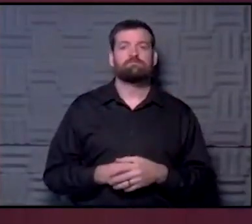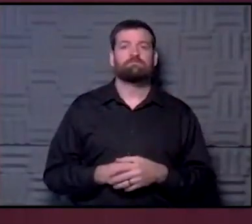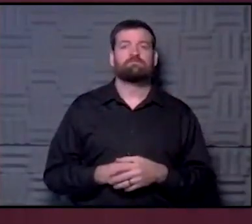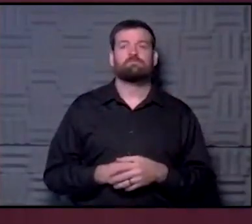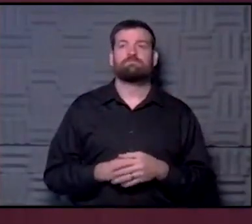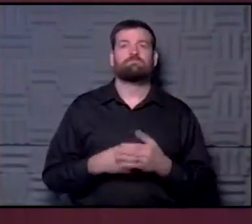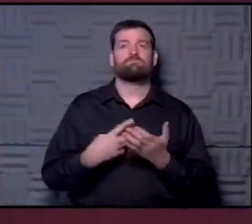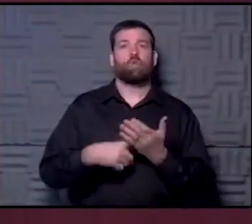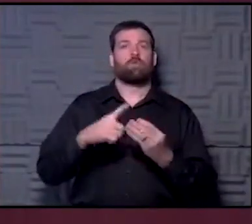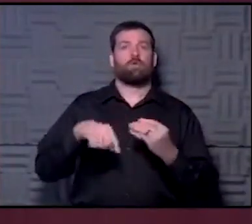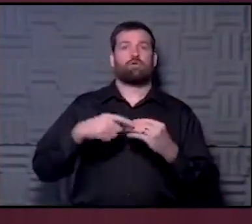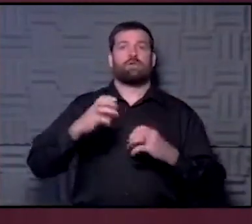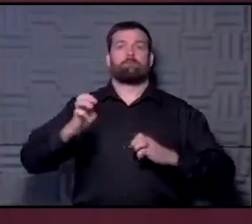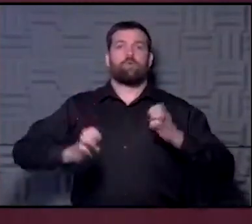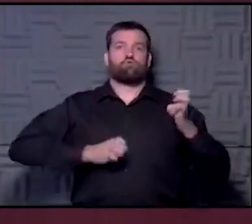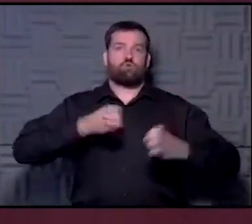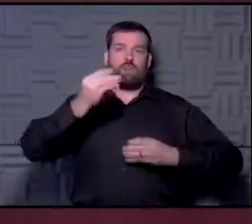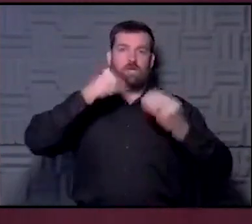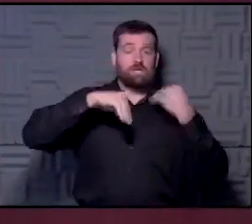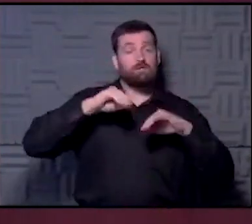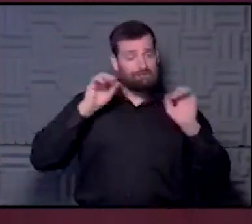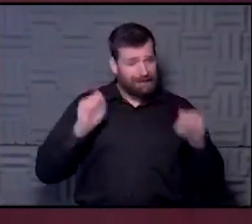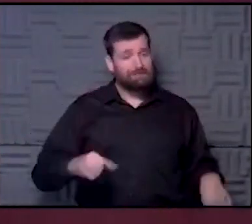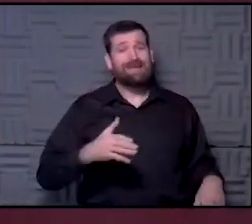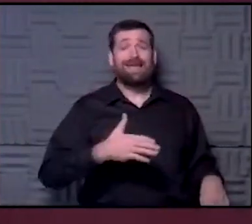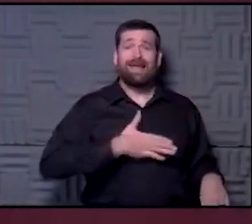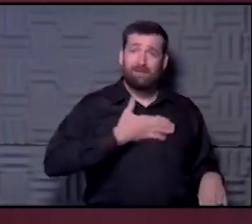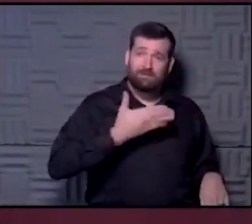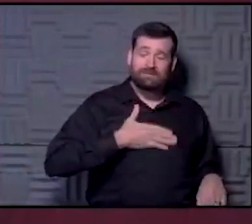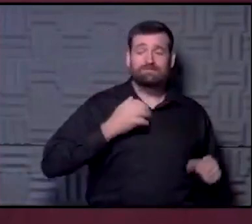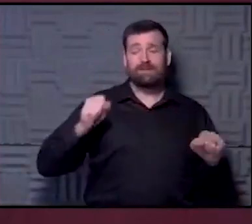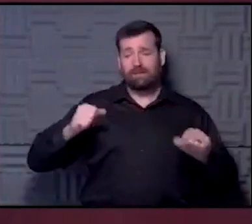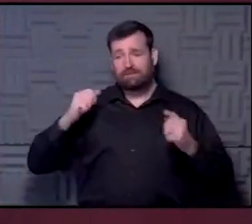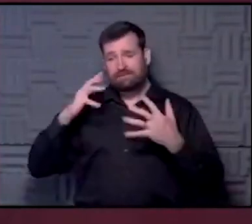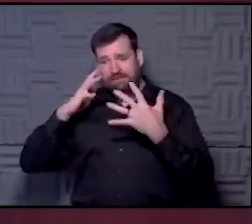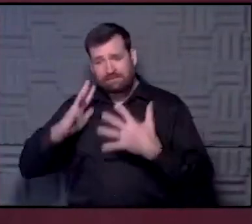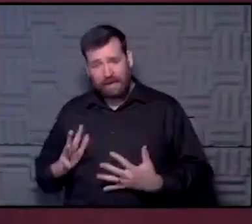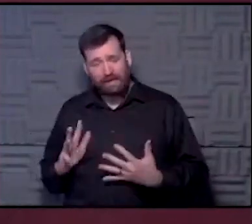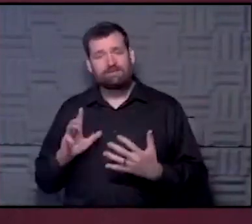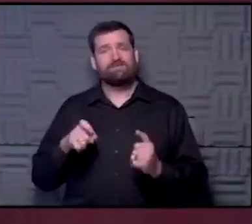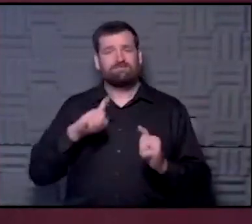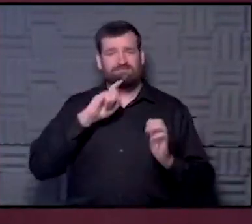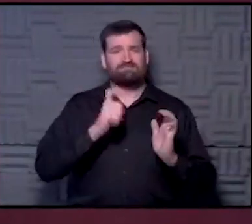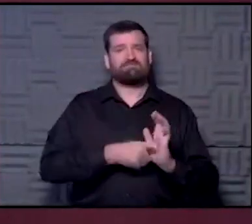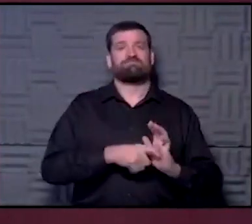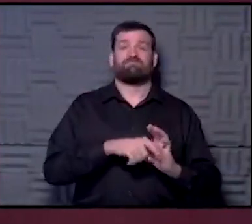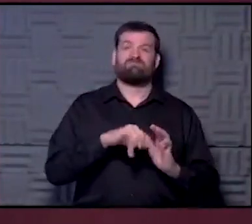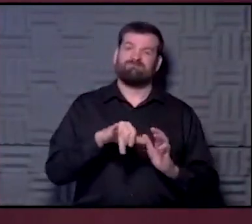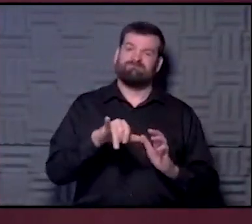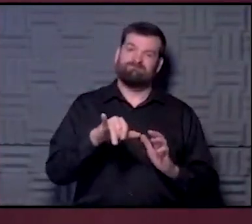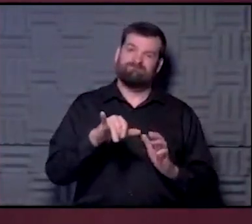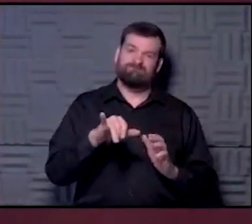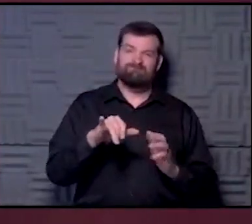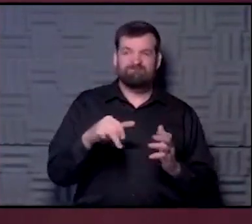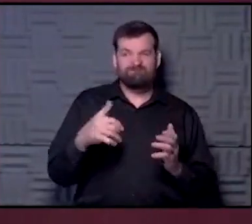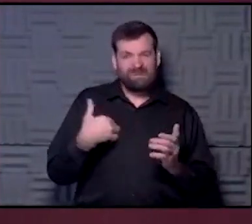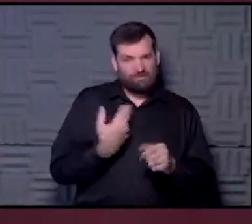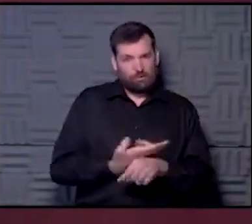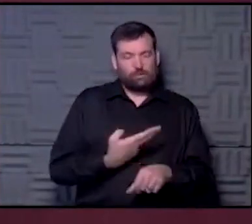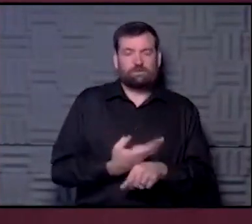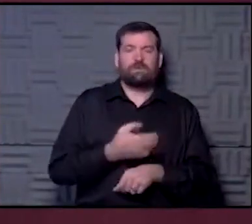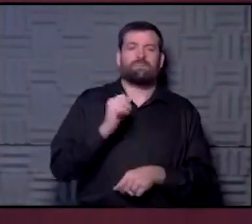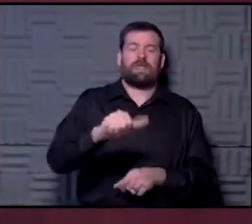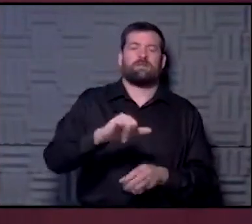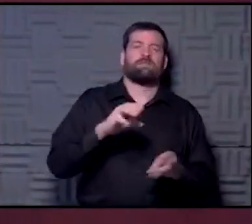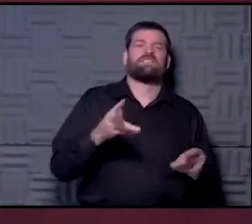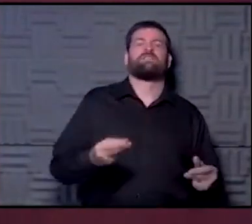we talk about emotional eating, but emotional eating can be happy and it can be sad, and I think we have to recognize that it has that place, and we get that instant